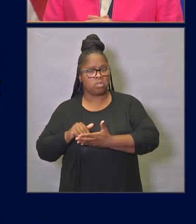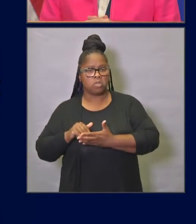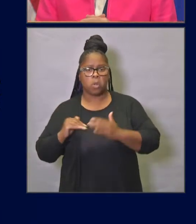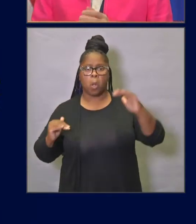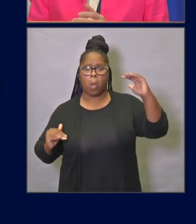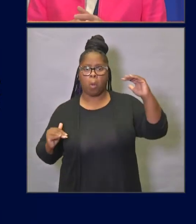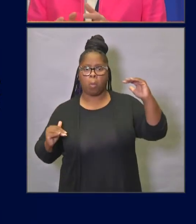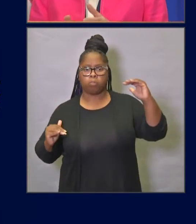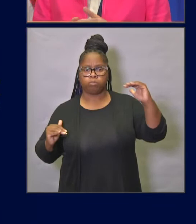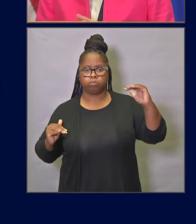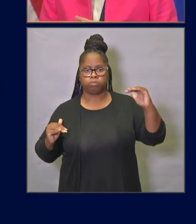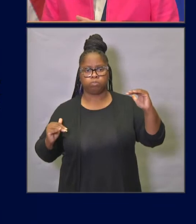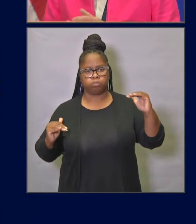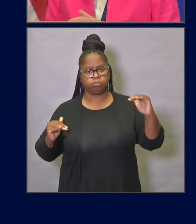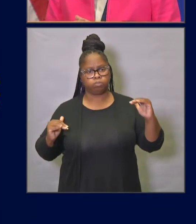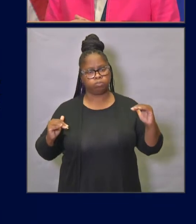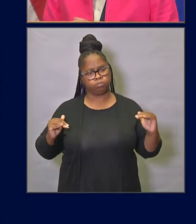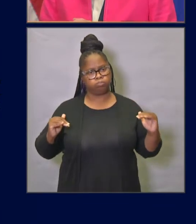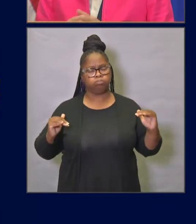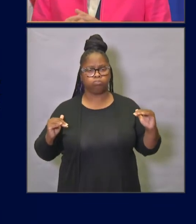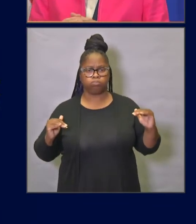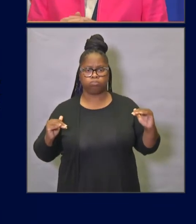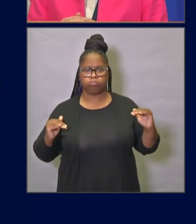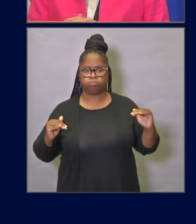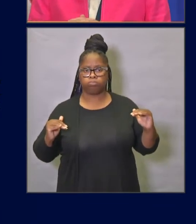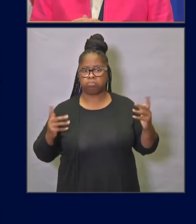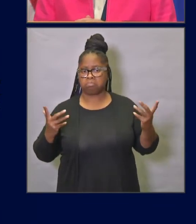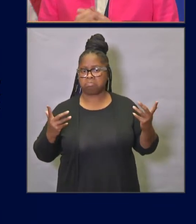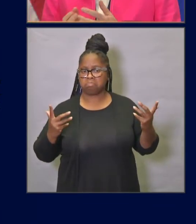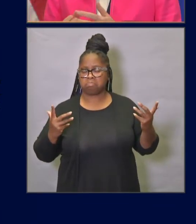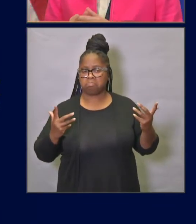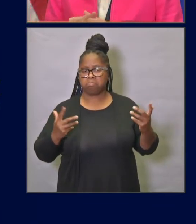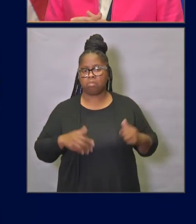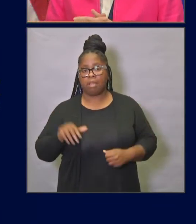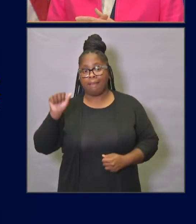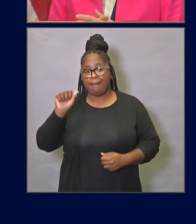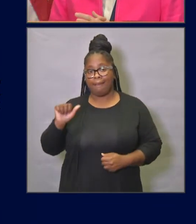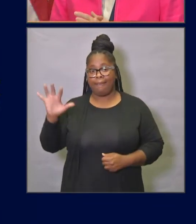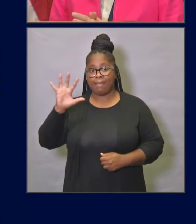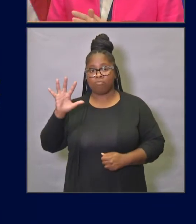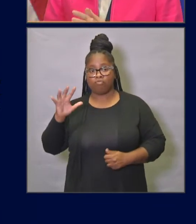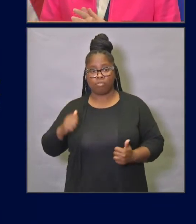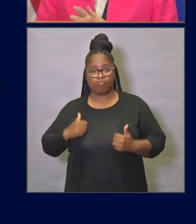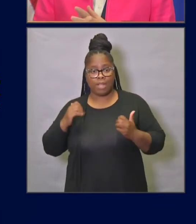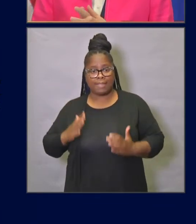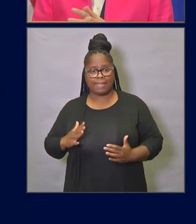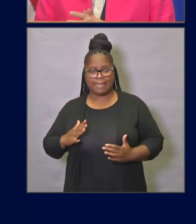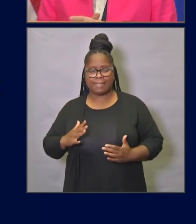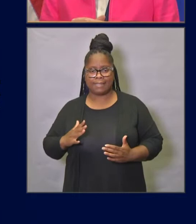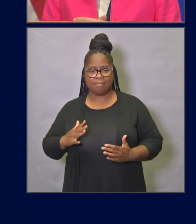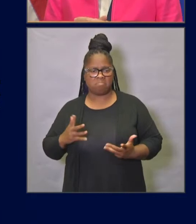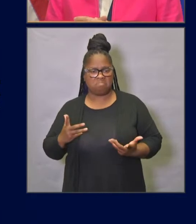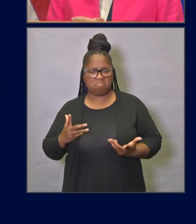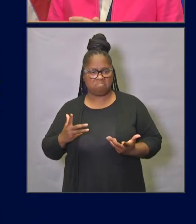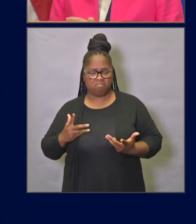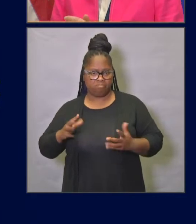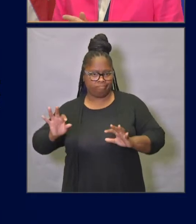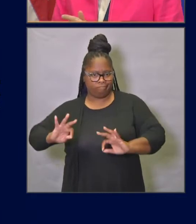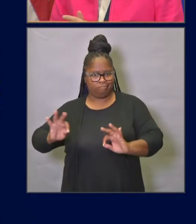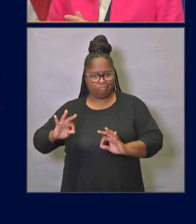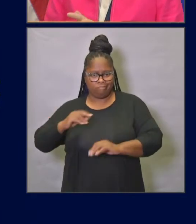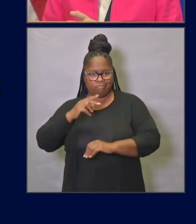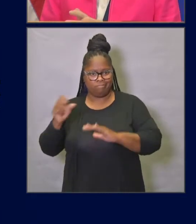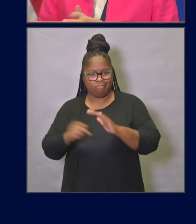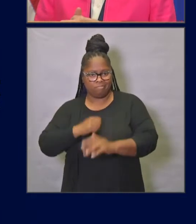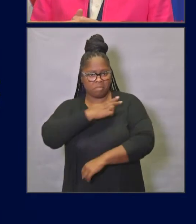Latinx residents and all other groups actually narrowed. Asian residents have the lowest hospitalization rate at one